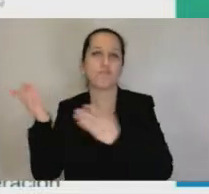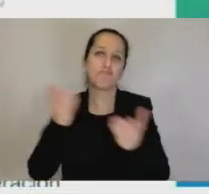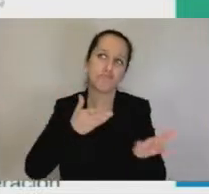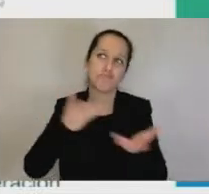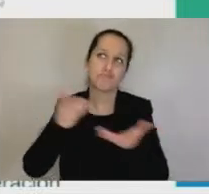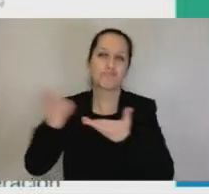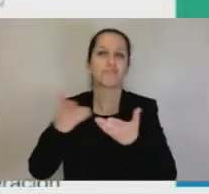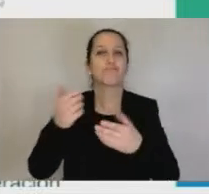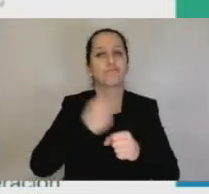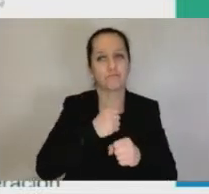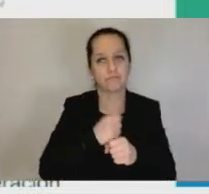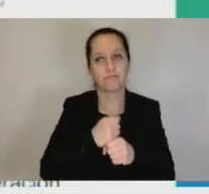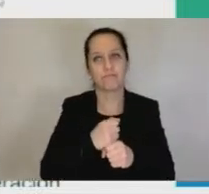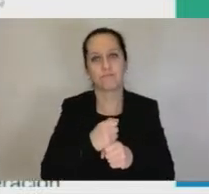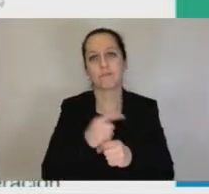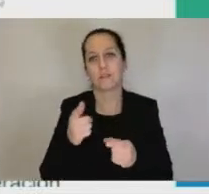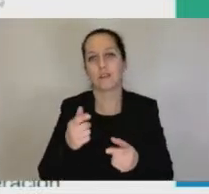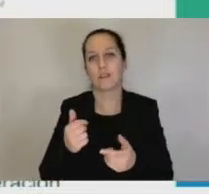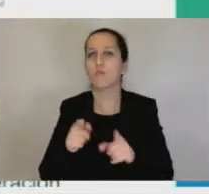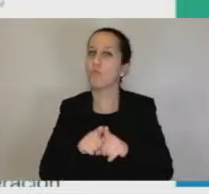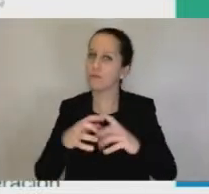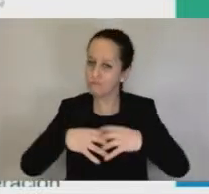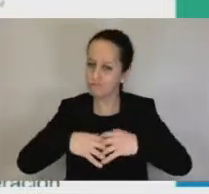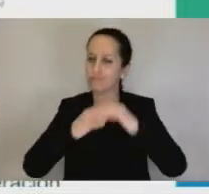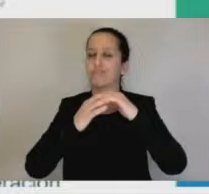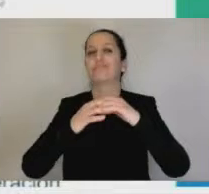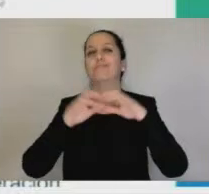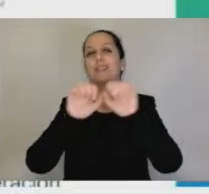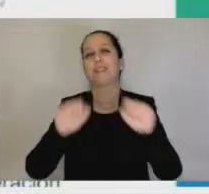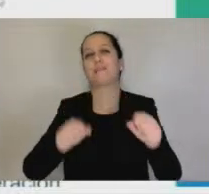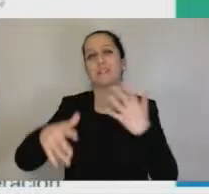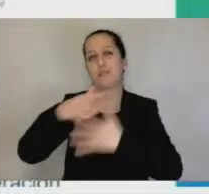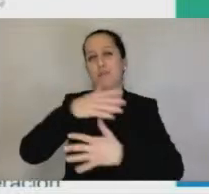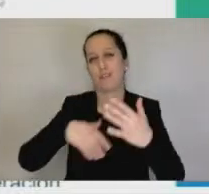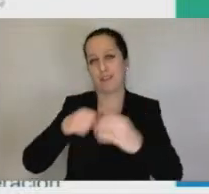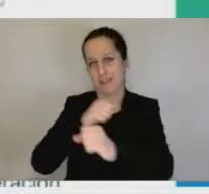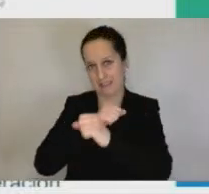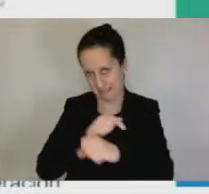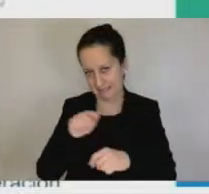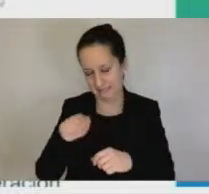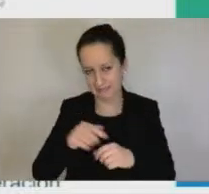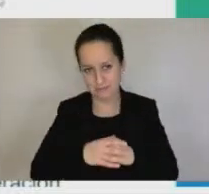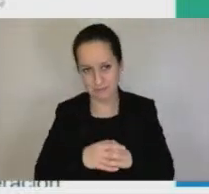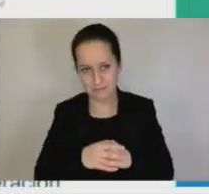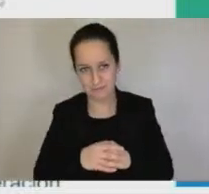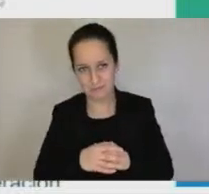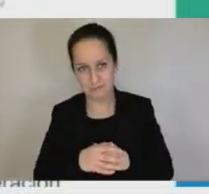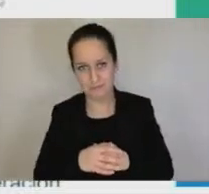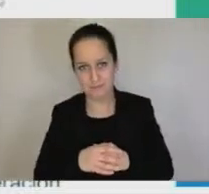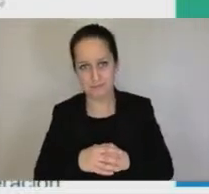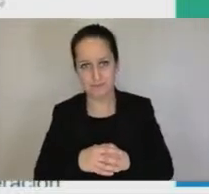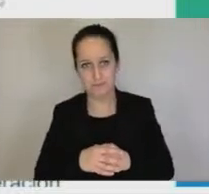encourages labor formalization. It also favors the relationship between